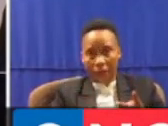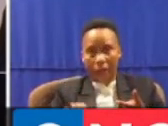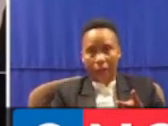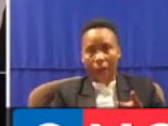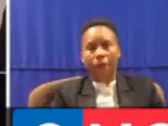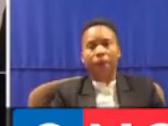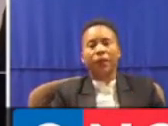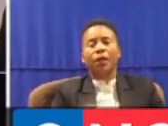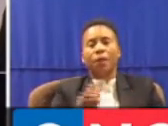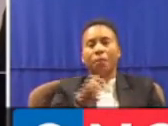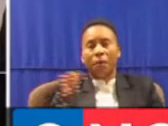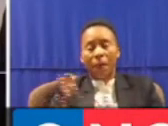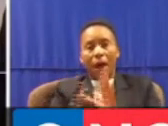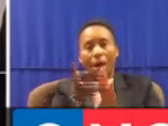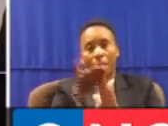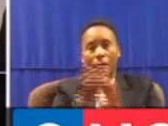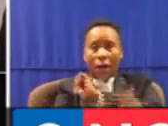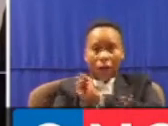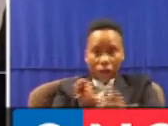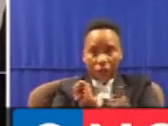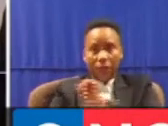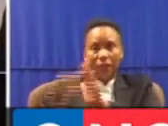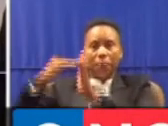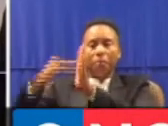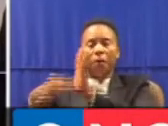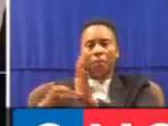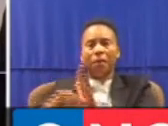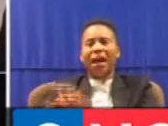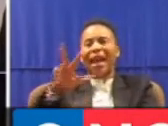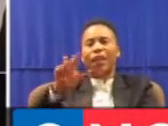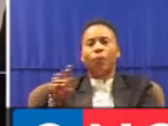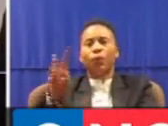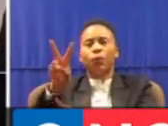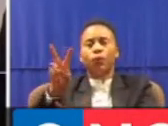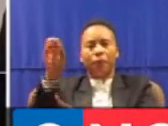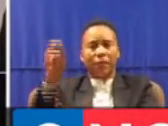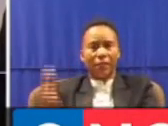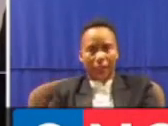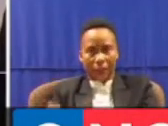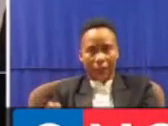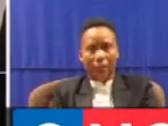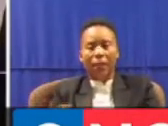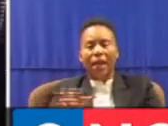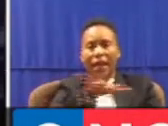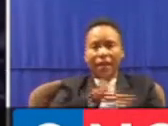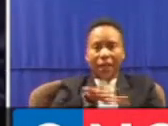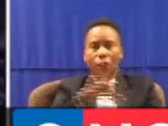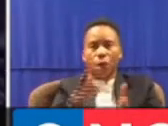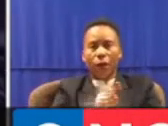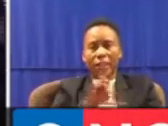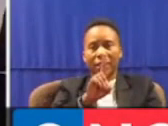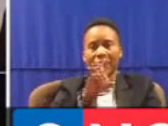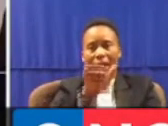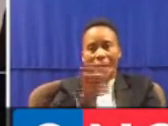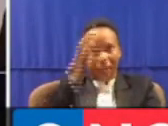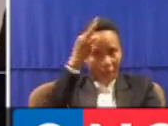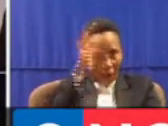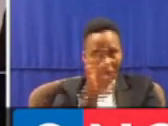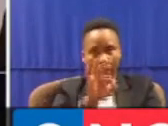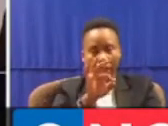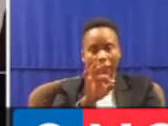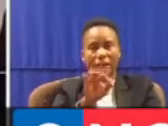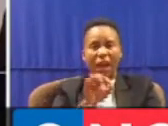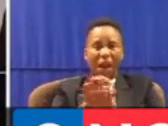country, it's come down on an average of 8.2% in areas where the DA government's